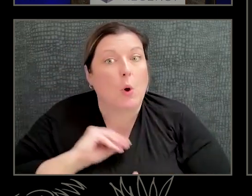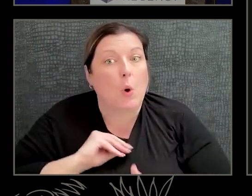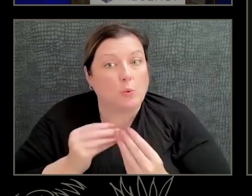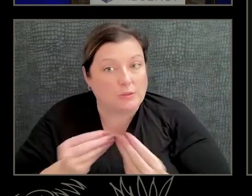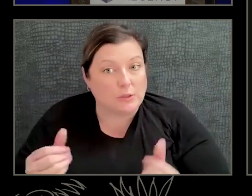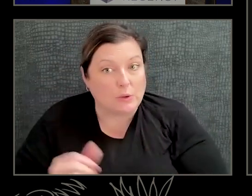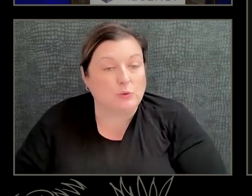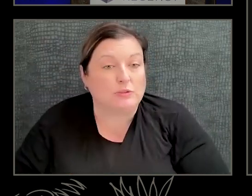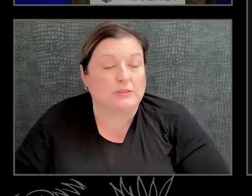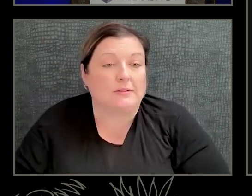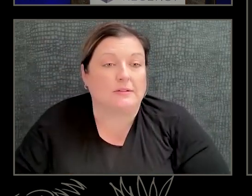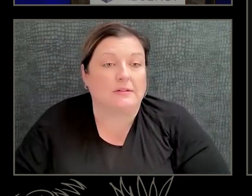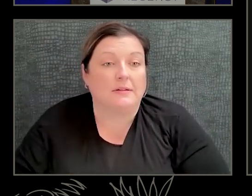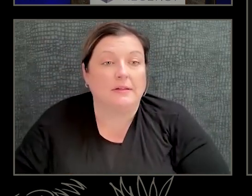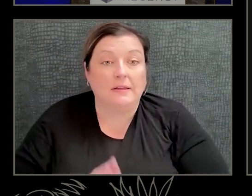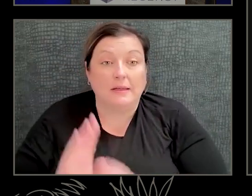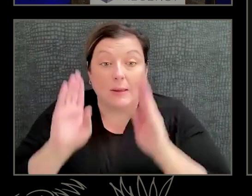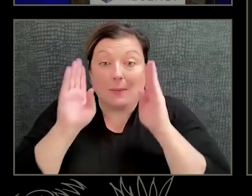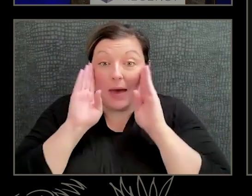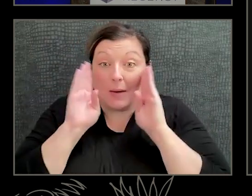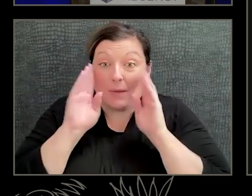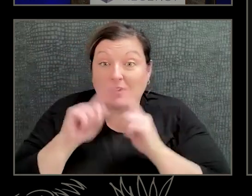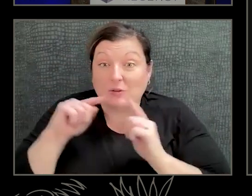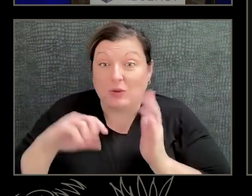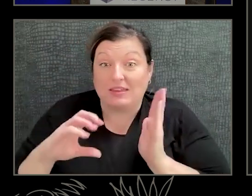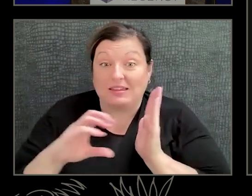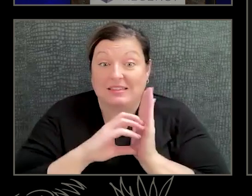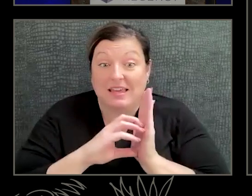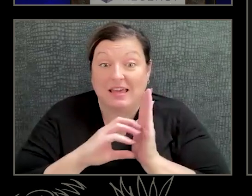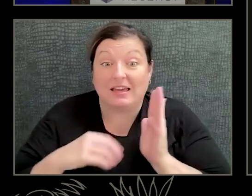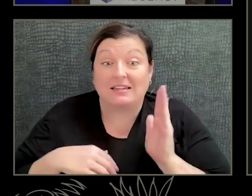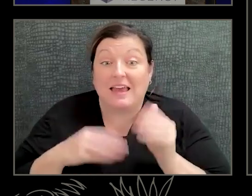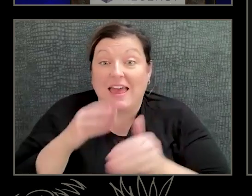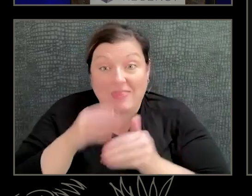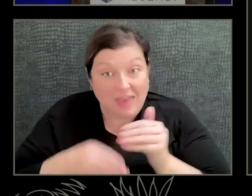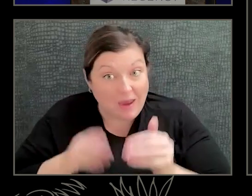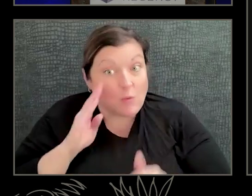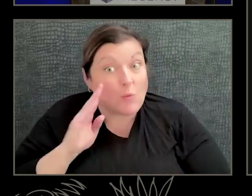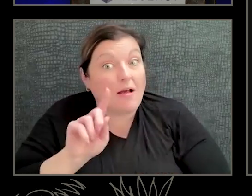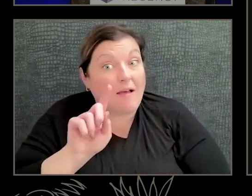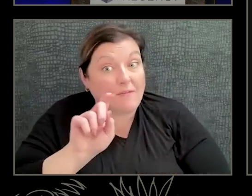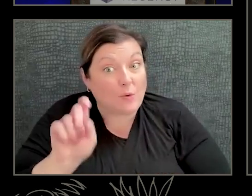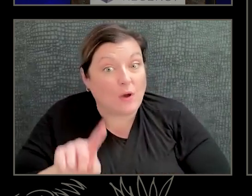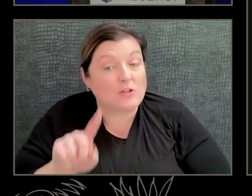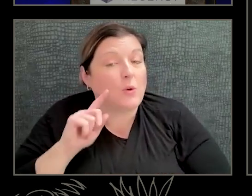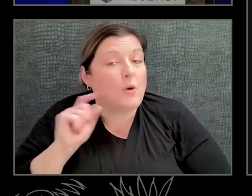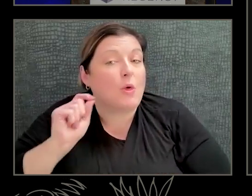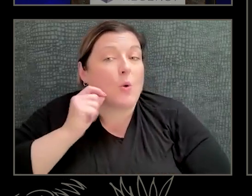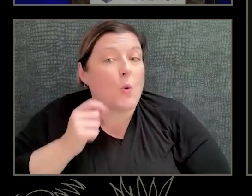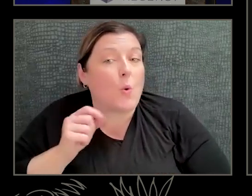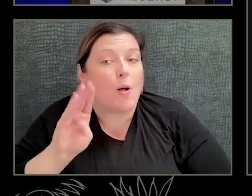You might want to pay attention to this section because at the end of it, there is going to be a question with a very cool bonus.